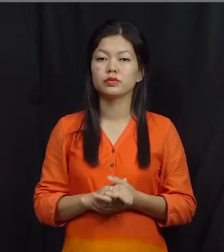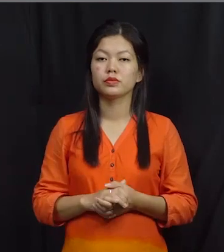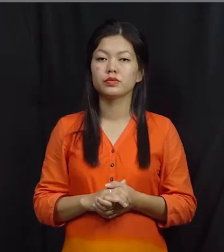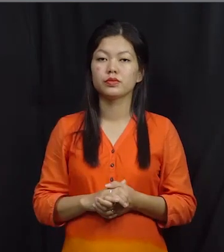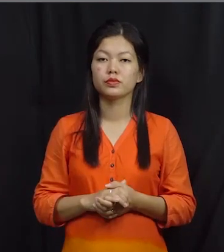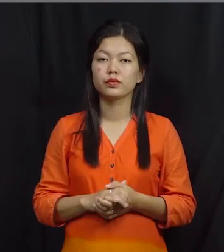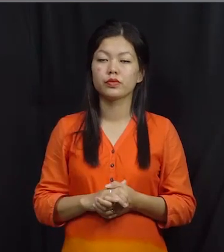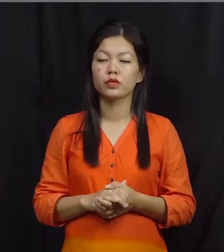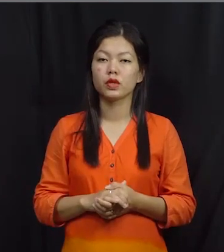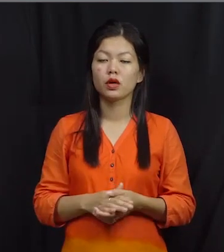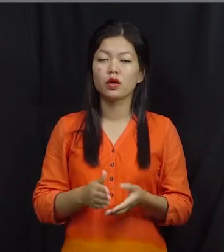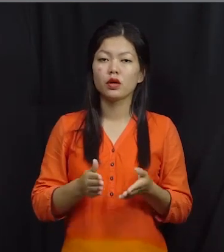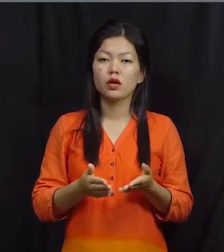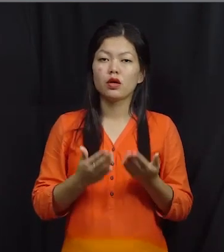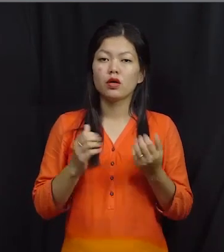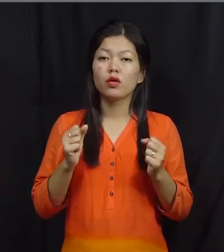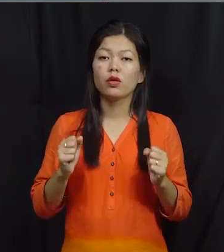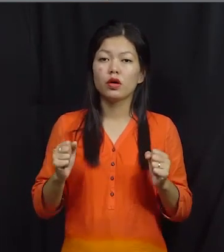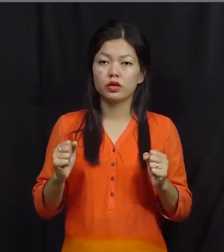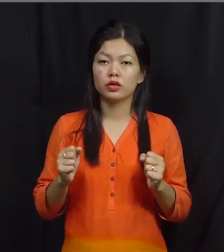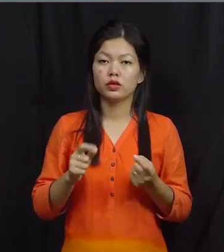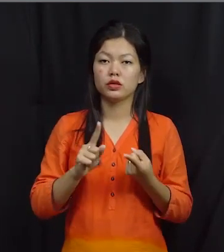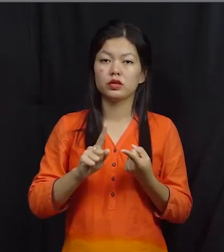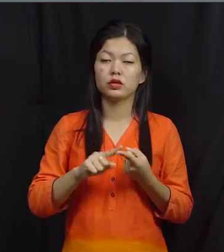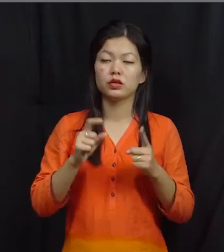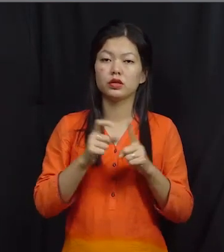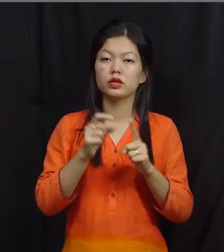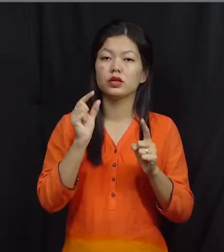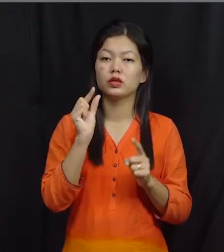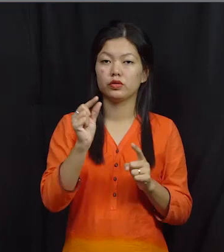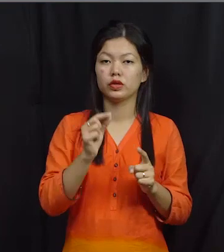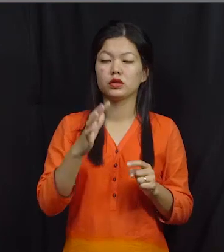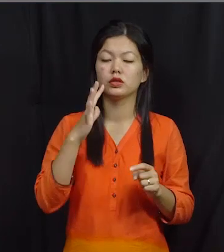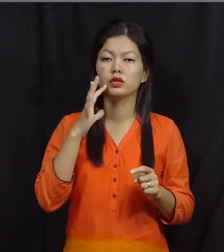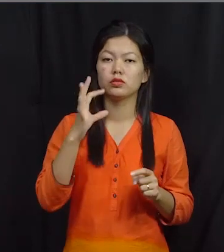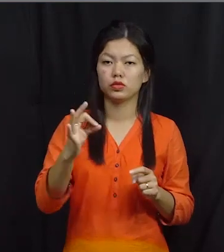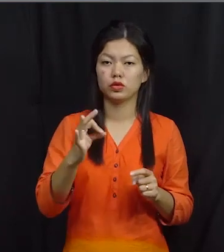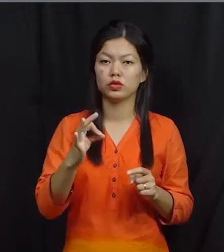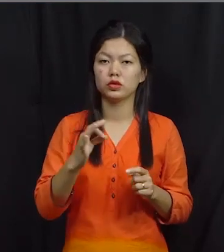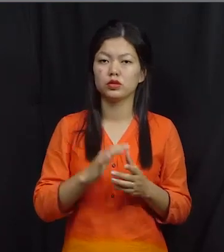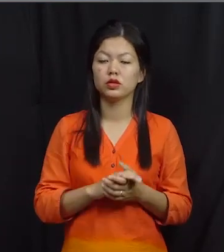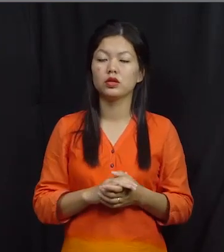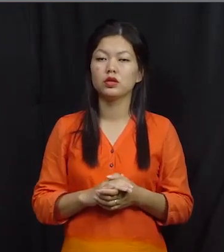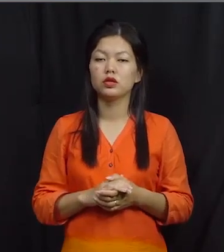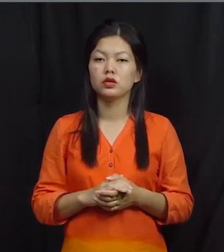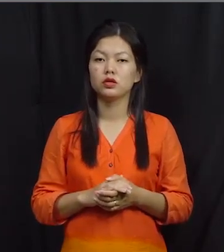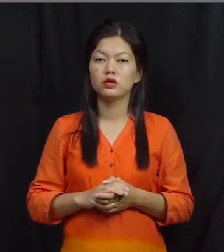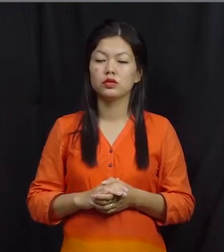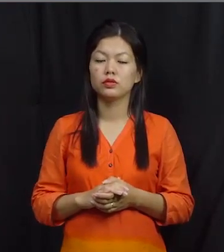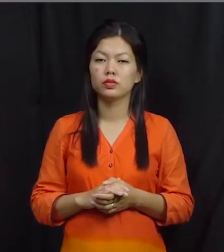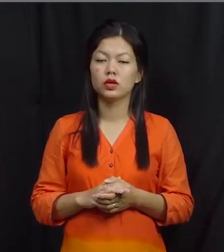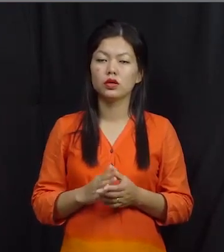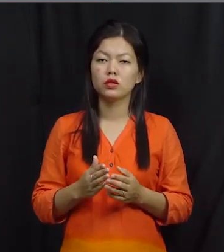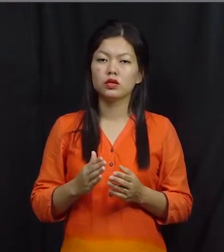necessary for education to have aims? So necessity for aims in education. So like I